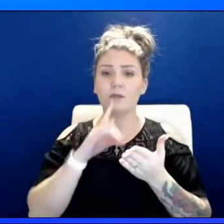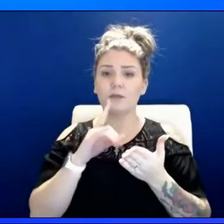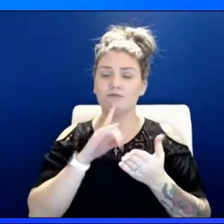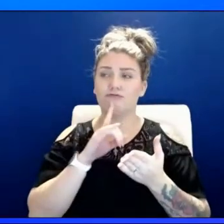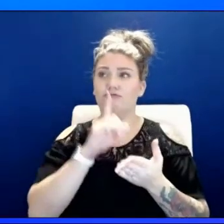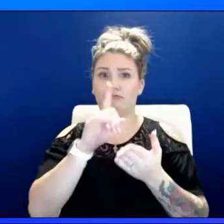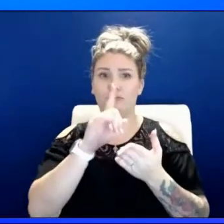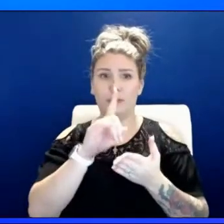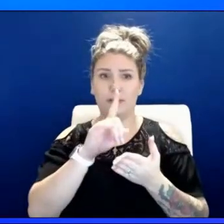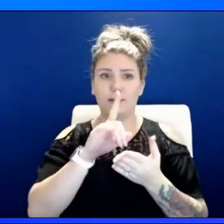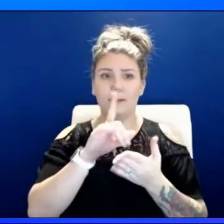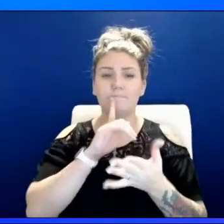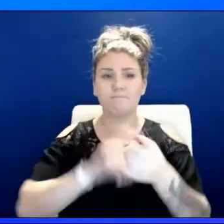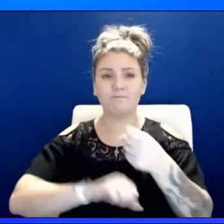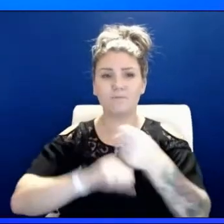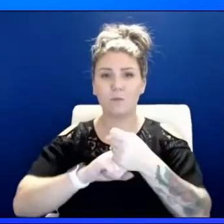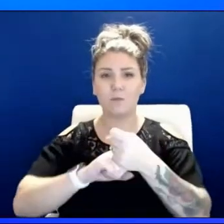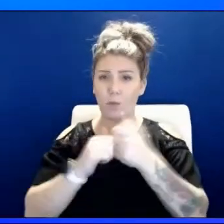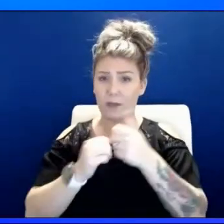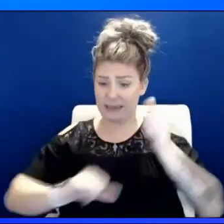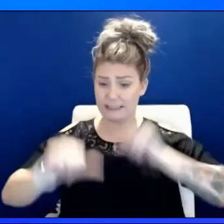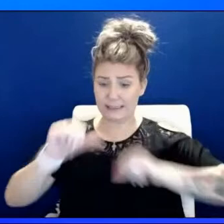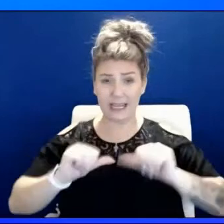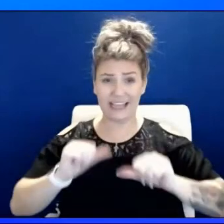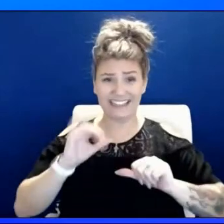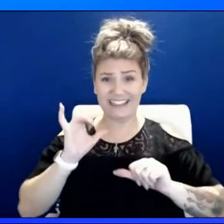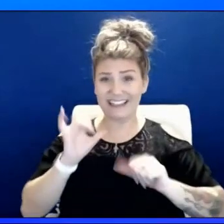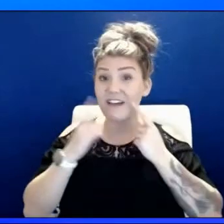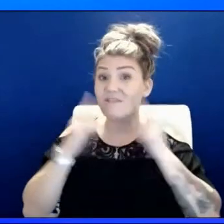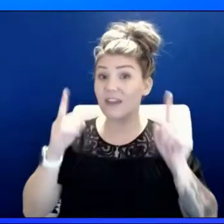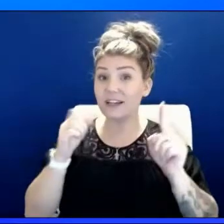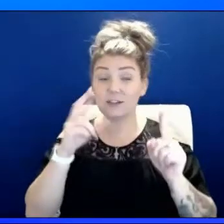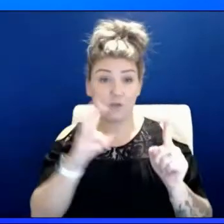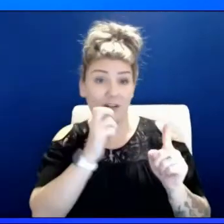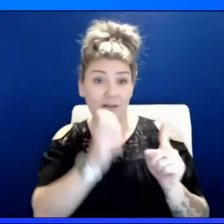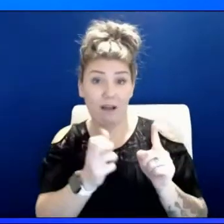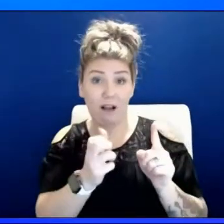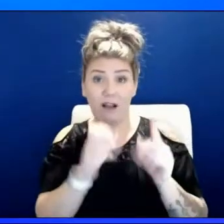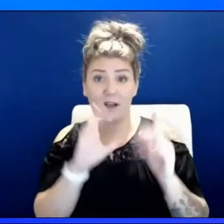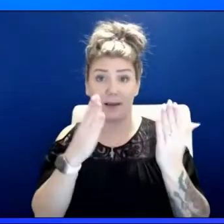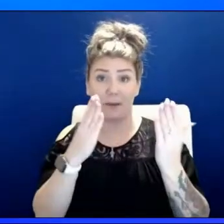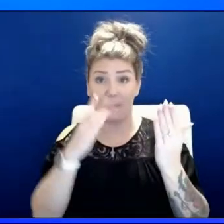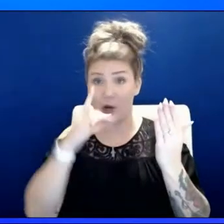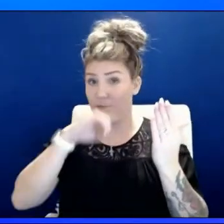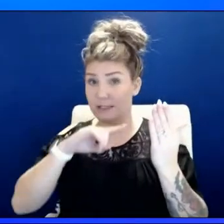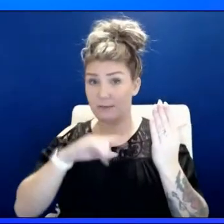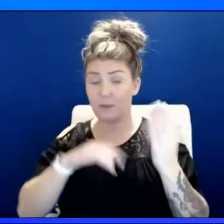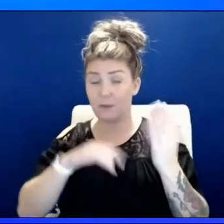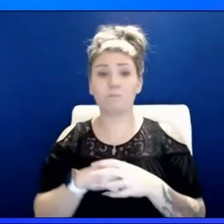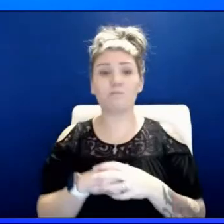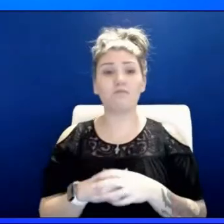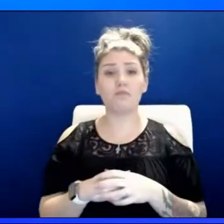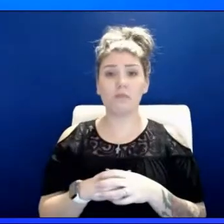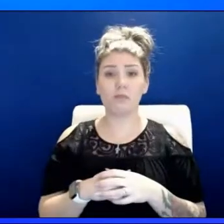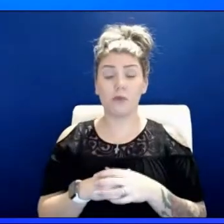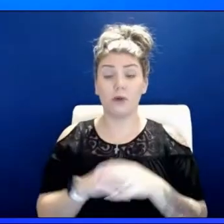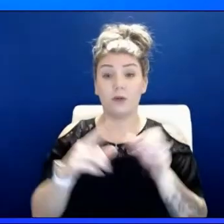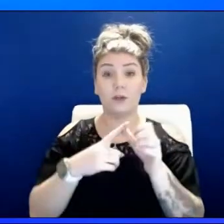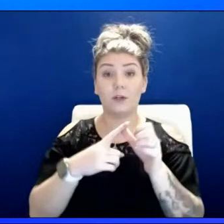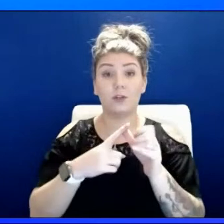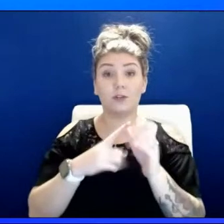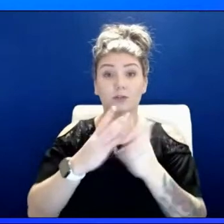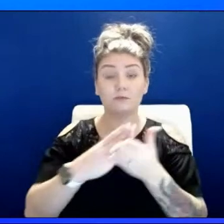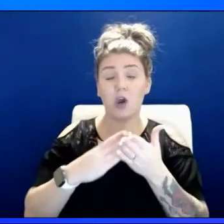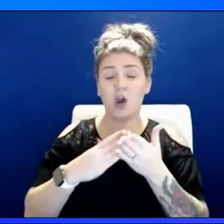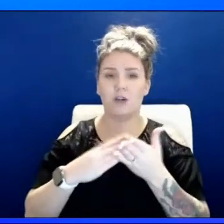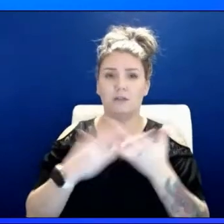ivermectin. Is it effective or not compared to placebo? The first part of the study has already enrolled over 3,000